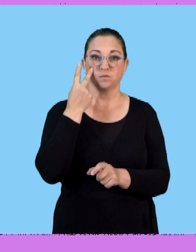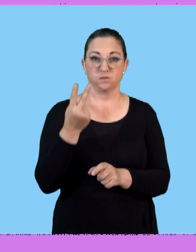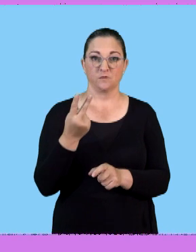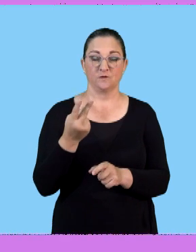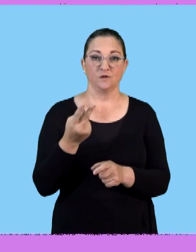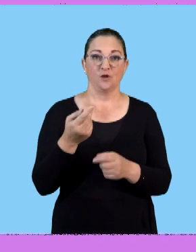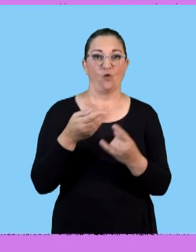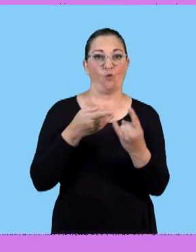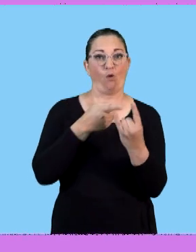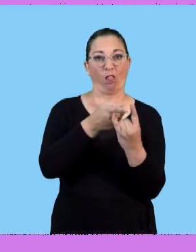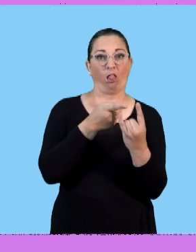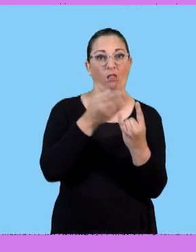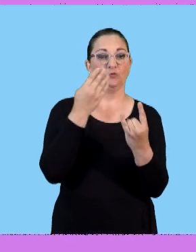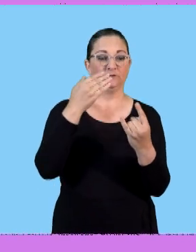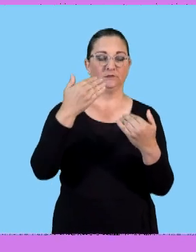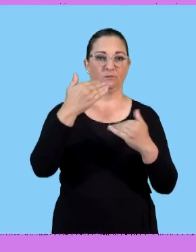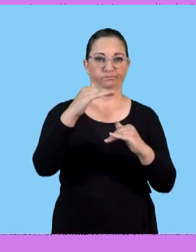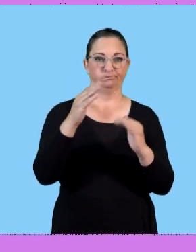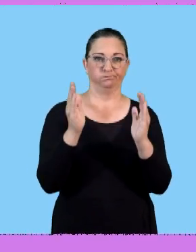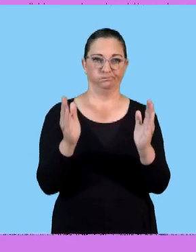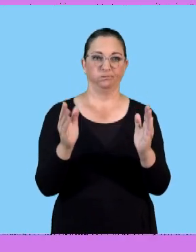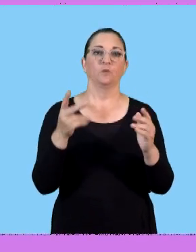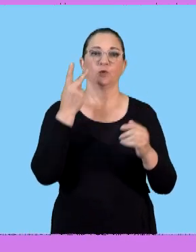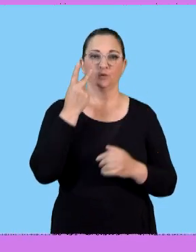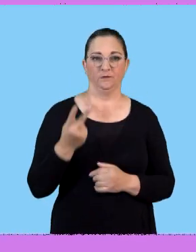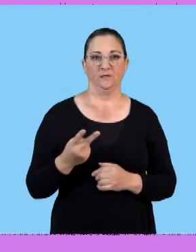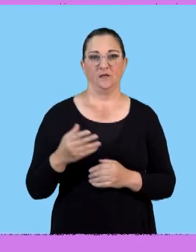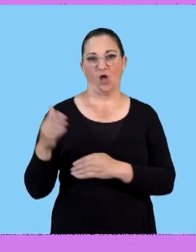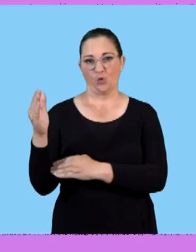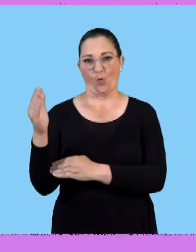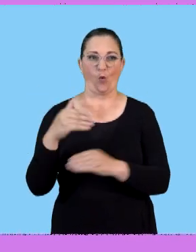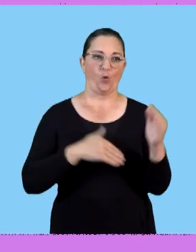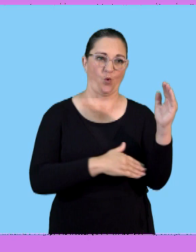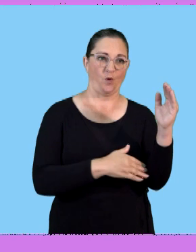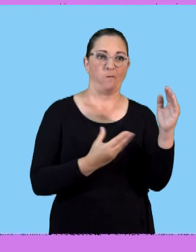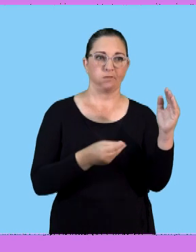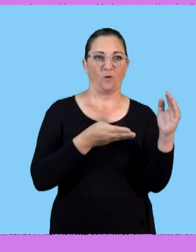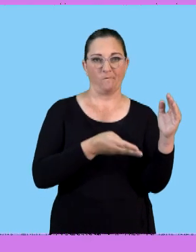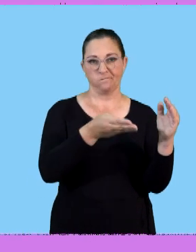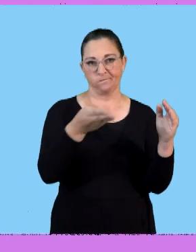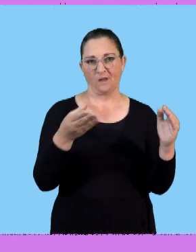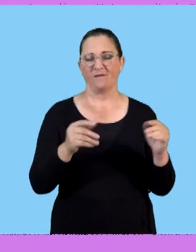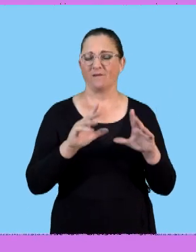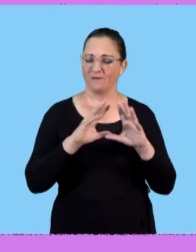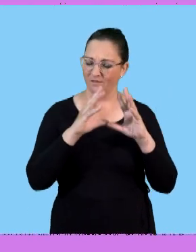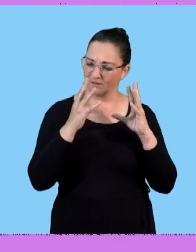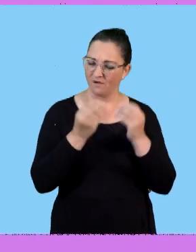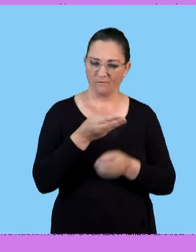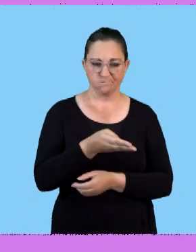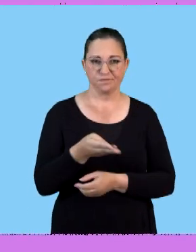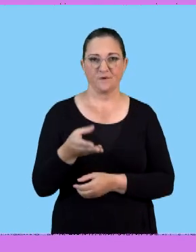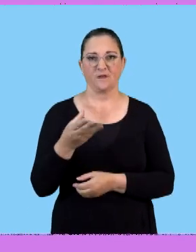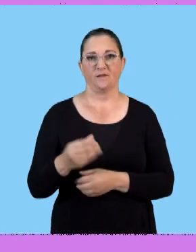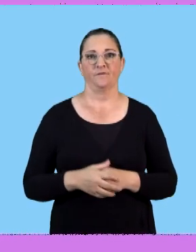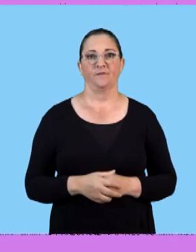can see, as well as our corner flags here as well, right? All the dimensions are given on our diagram. Let's look